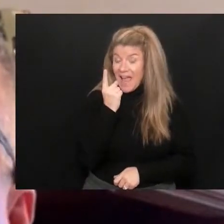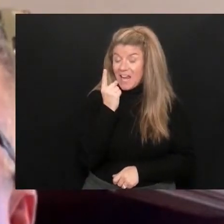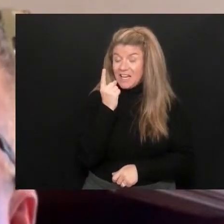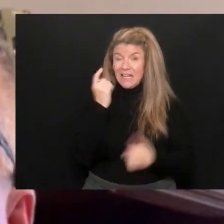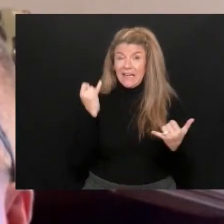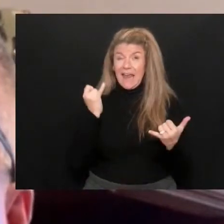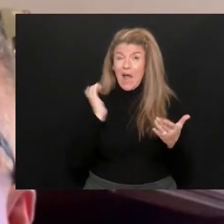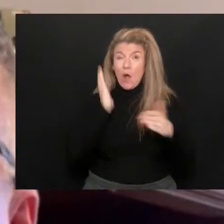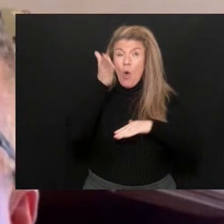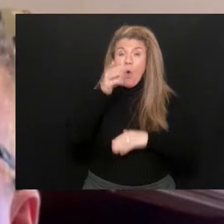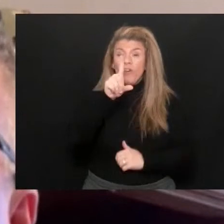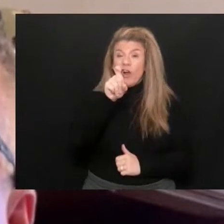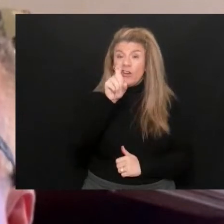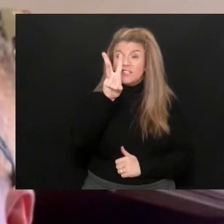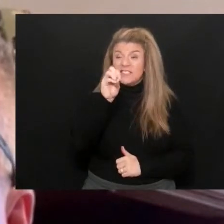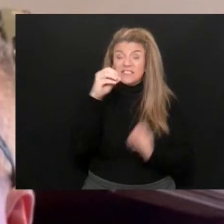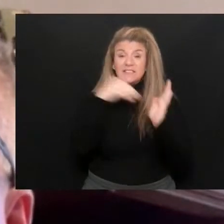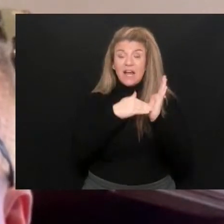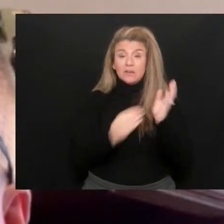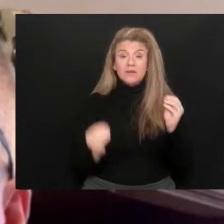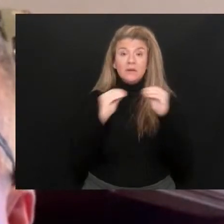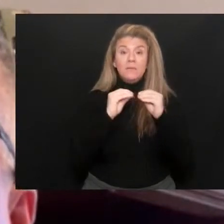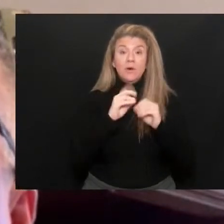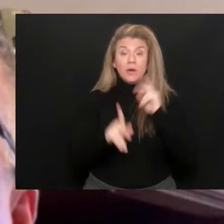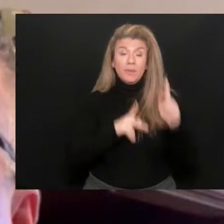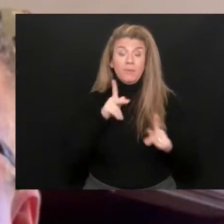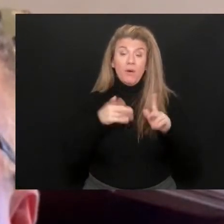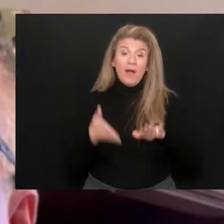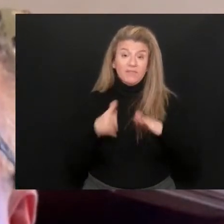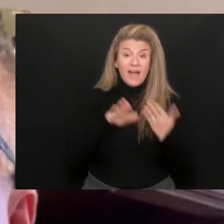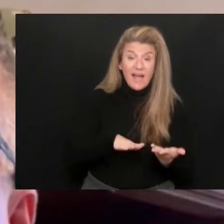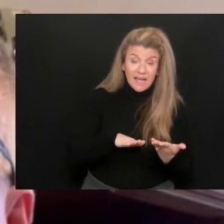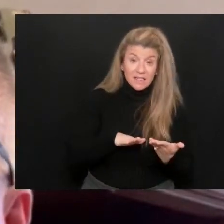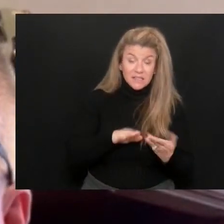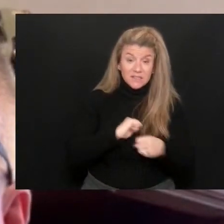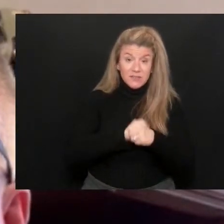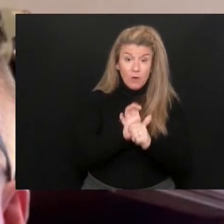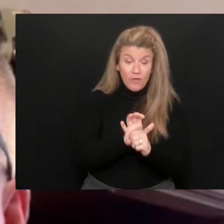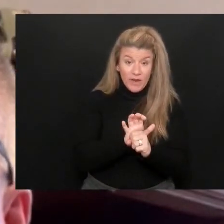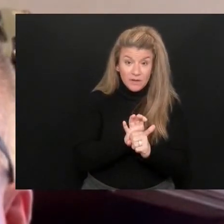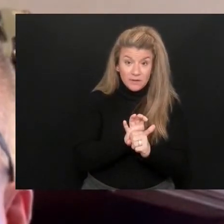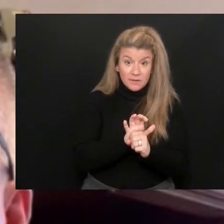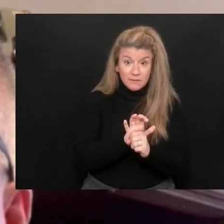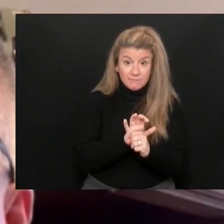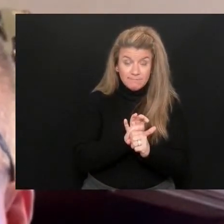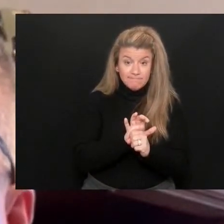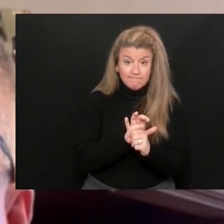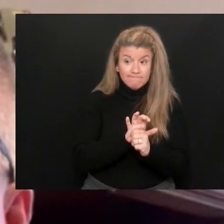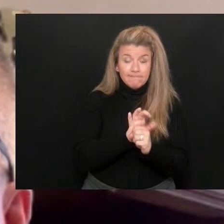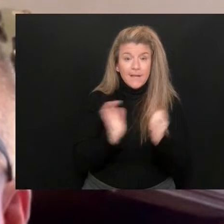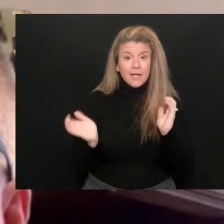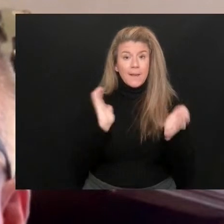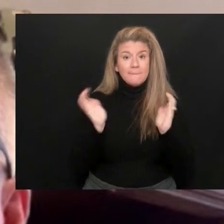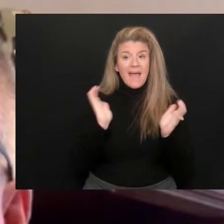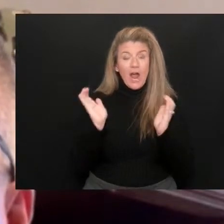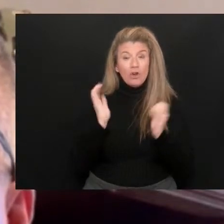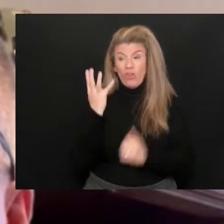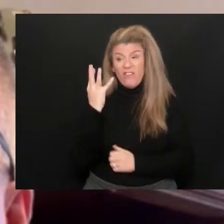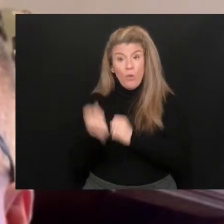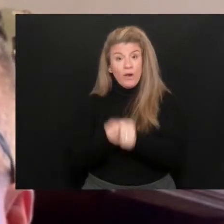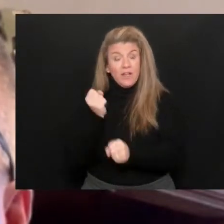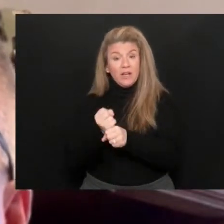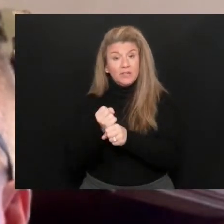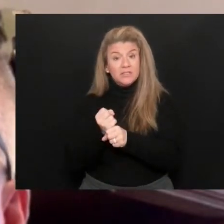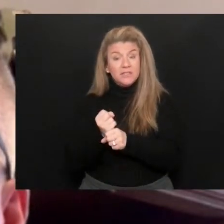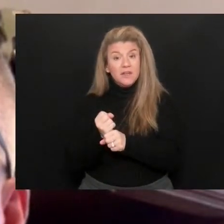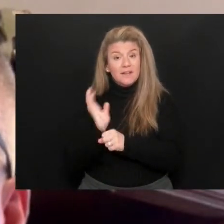160,000 more people have died from COVID than died in the 4+ years that our